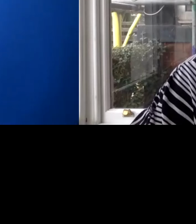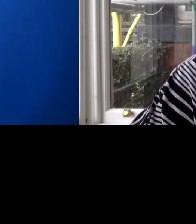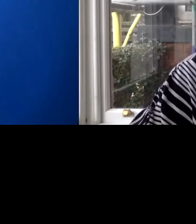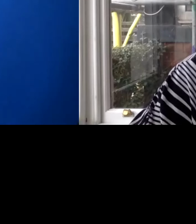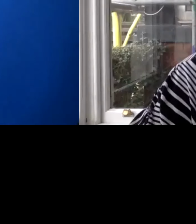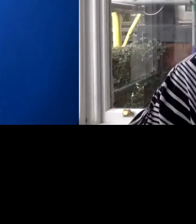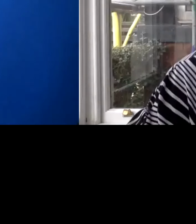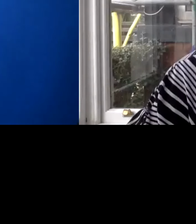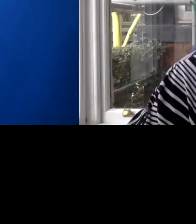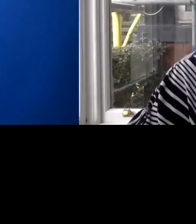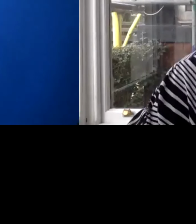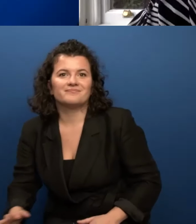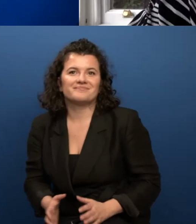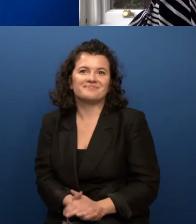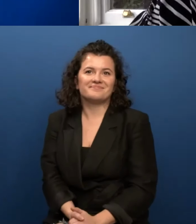Okay, so